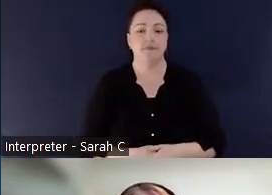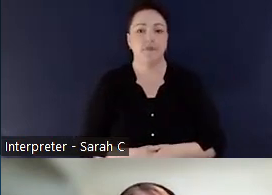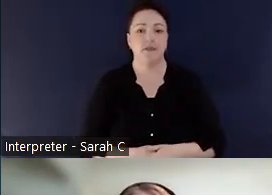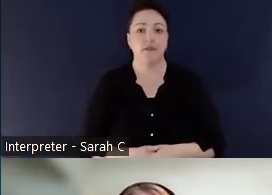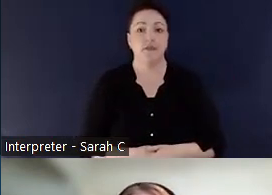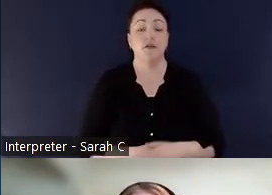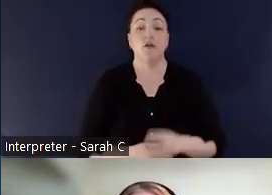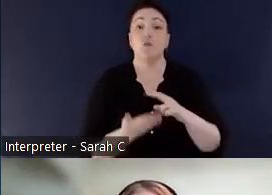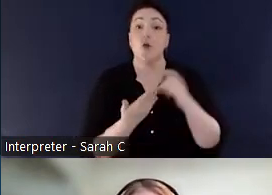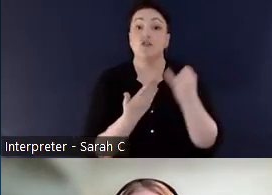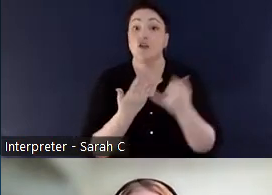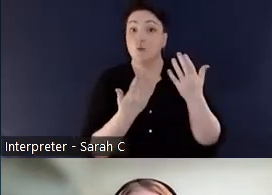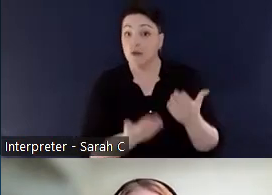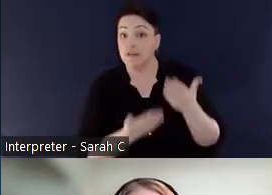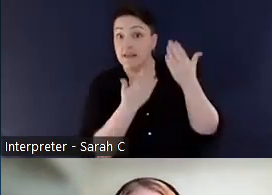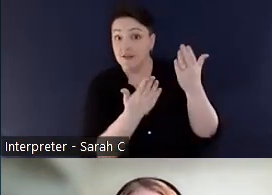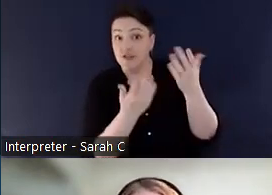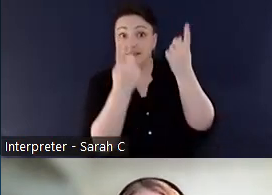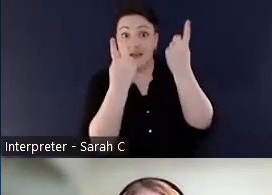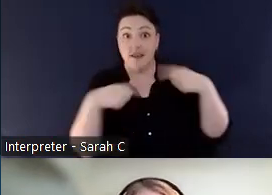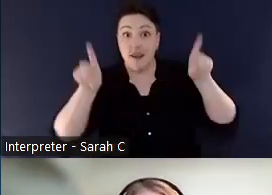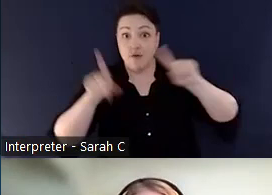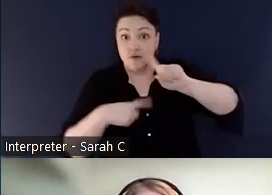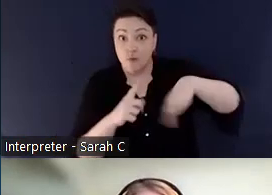those in spring 2023.